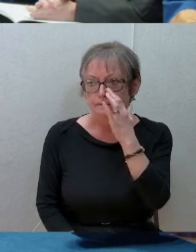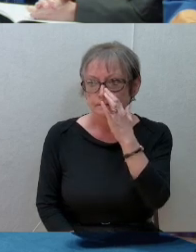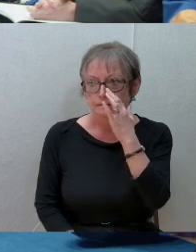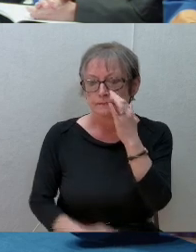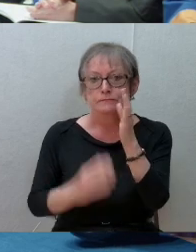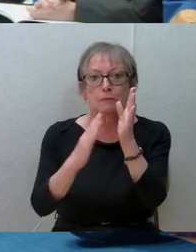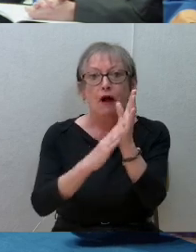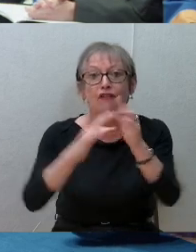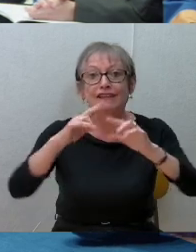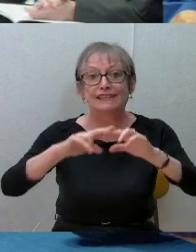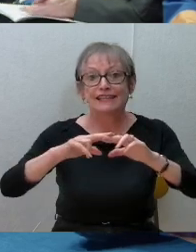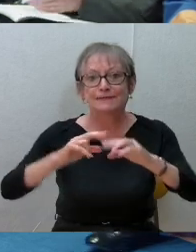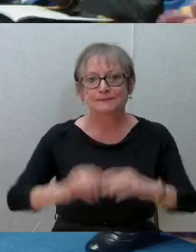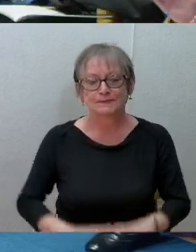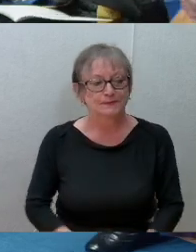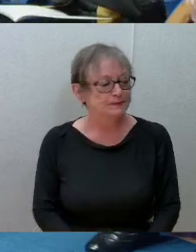Mark Finnerty.